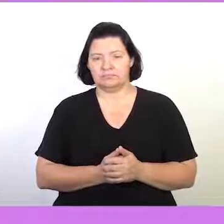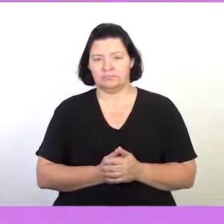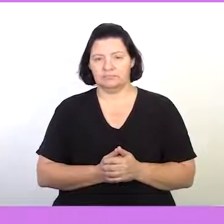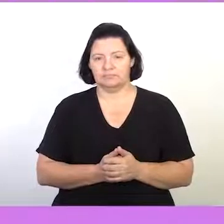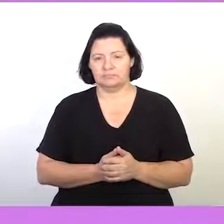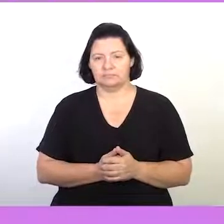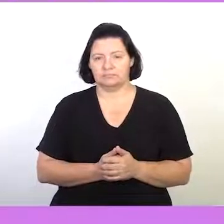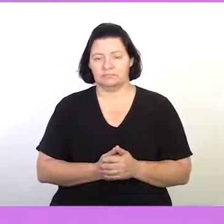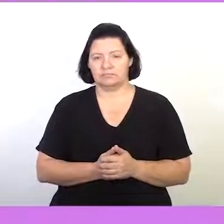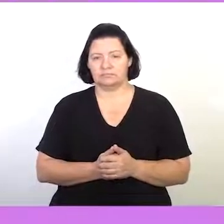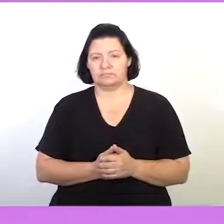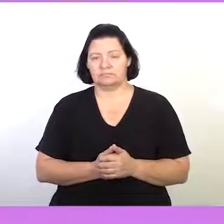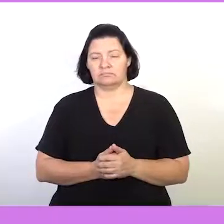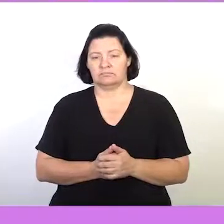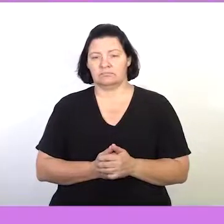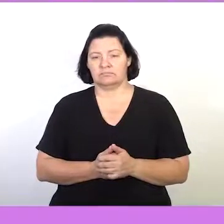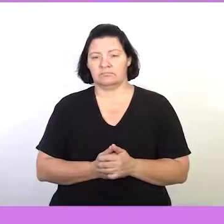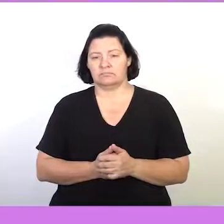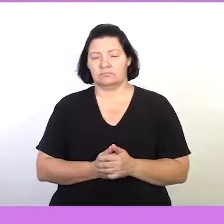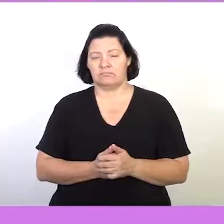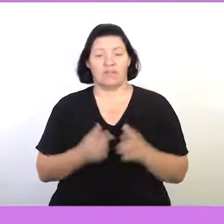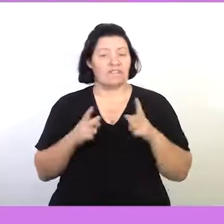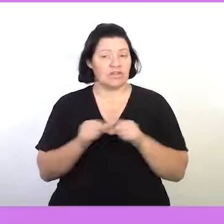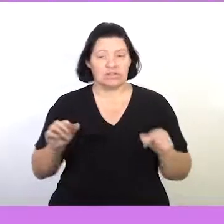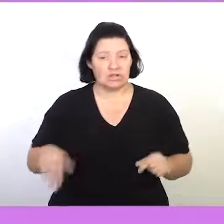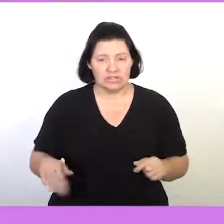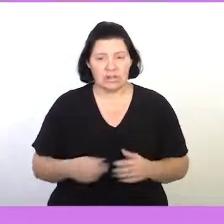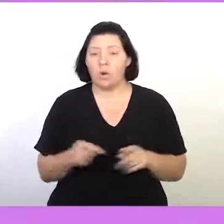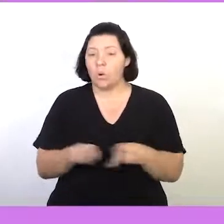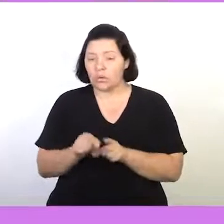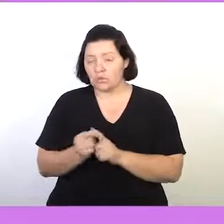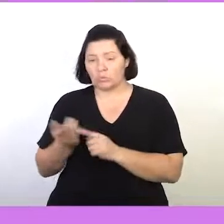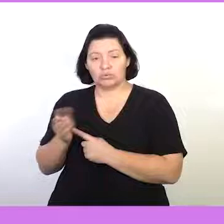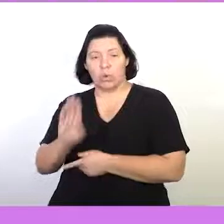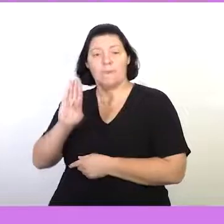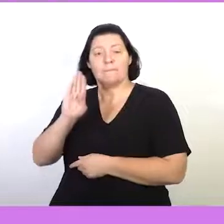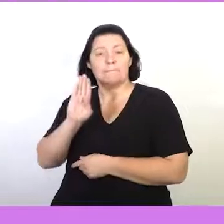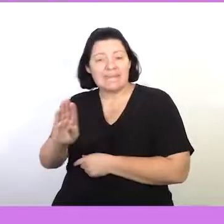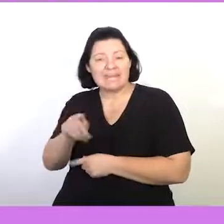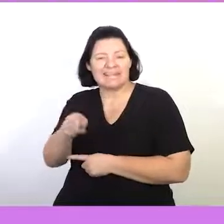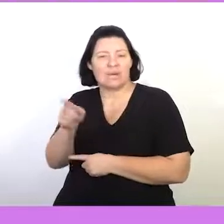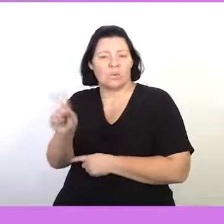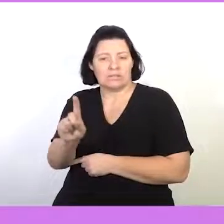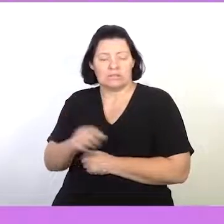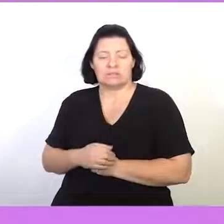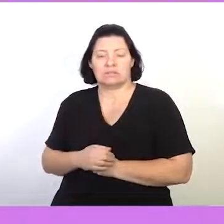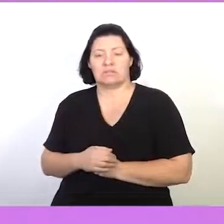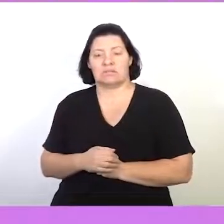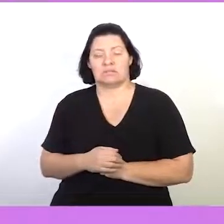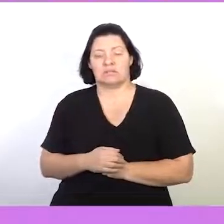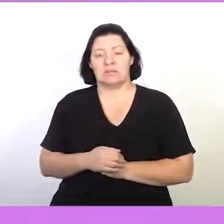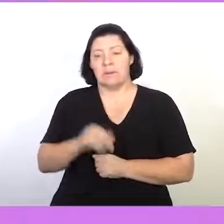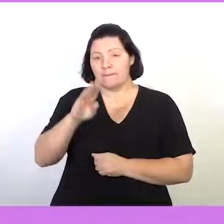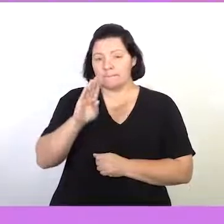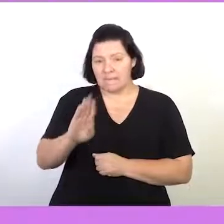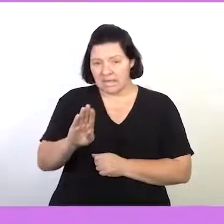expenses. Okay. Then we are not done with this question. We also have to indicate what is B called, right?